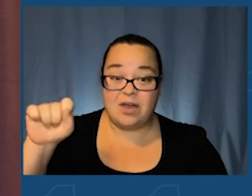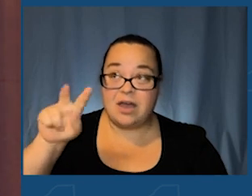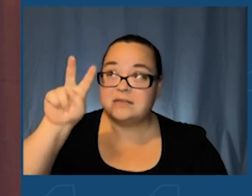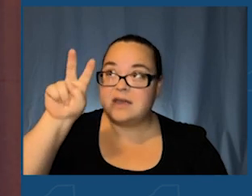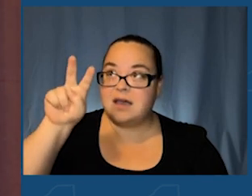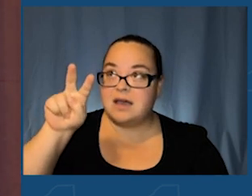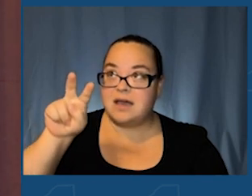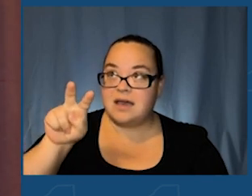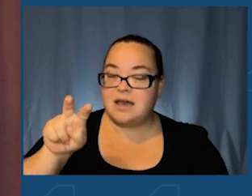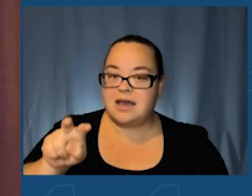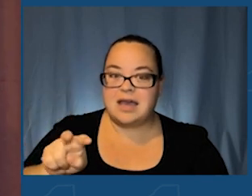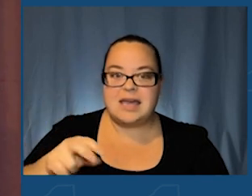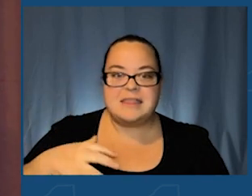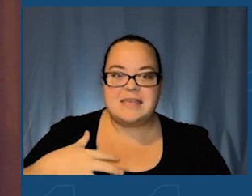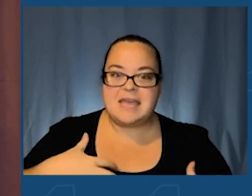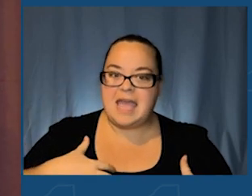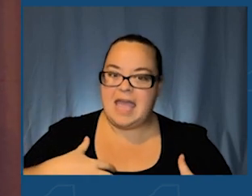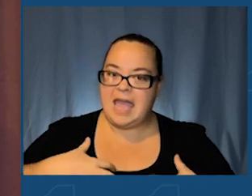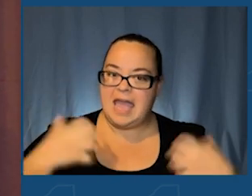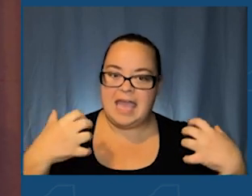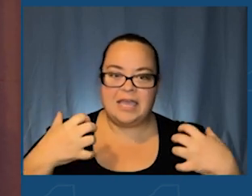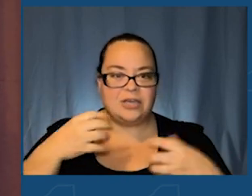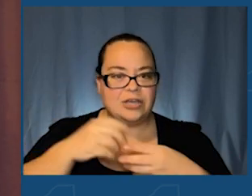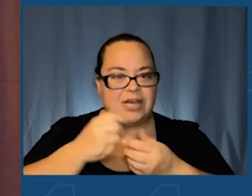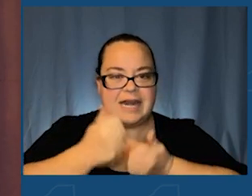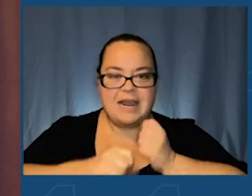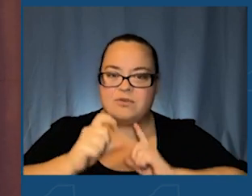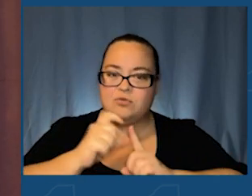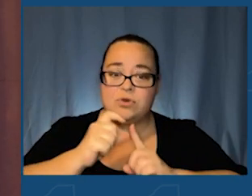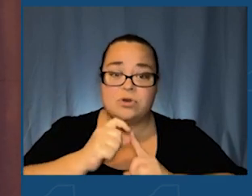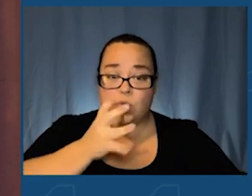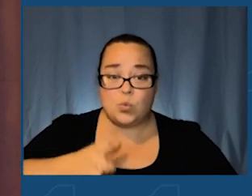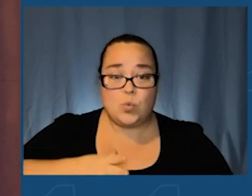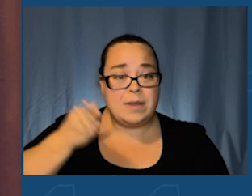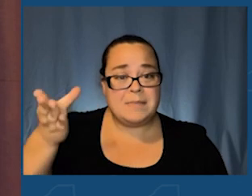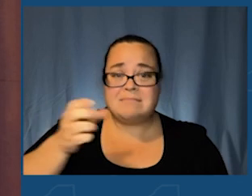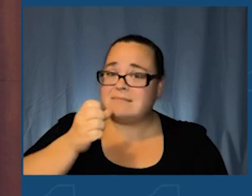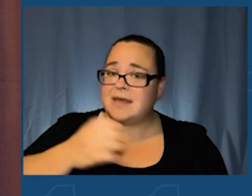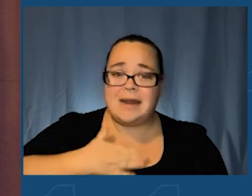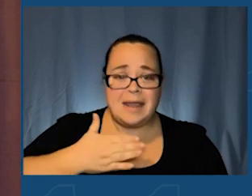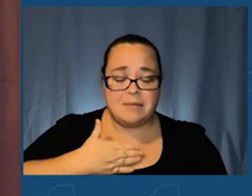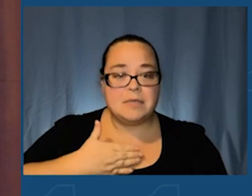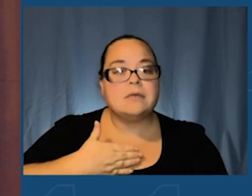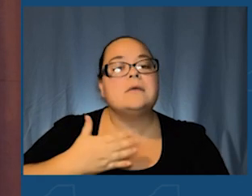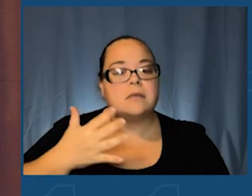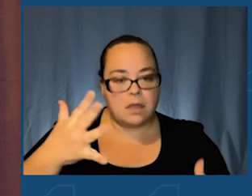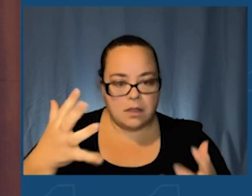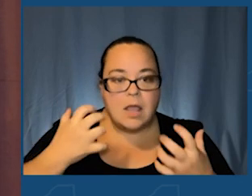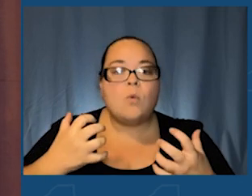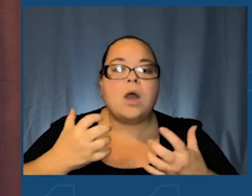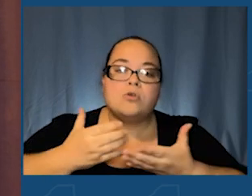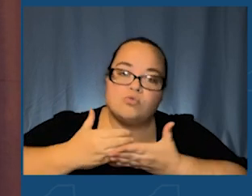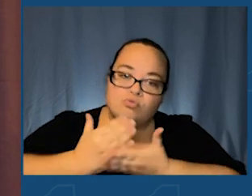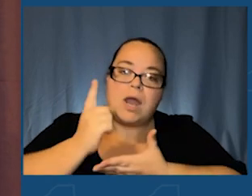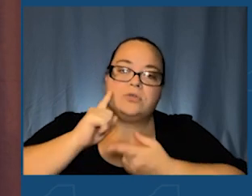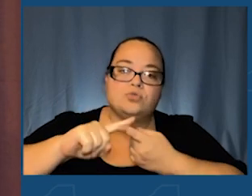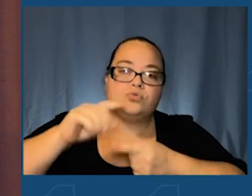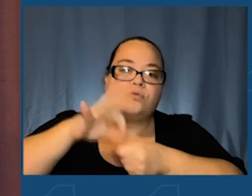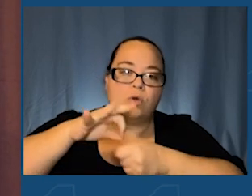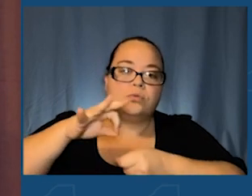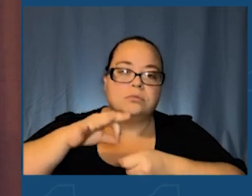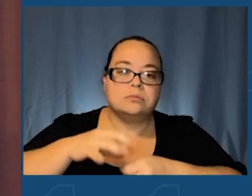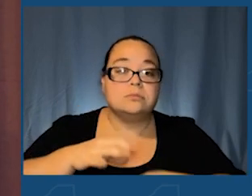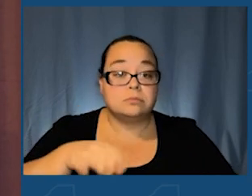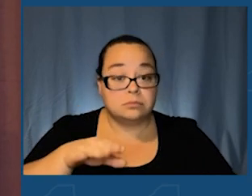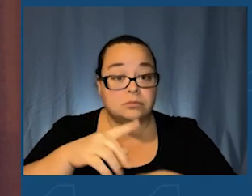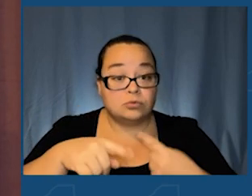single word. These women were not happy. And they wanted the right to vote. And at the time I read this, when we celebrated the 100th